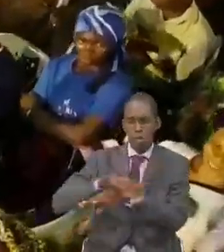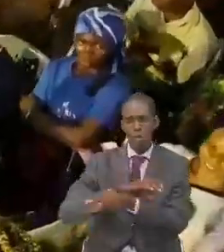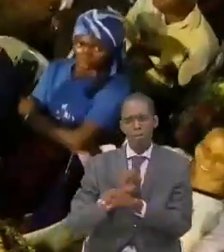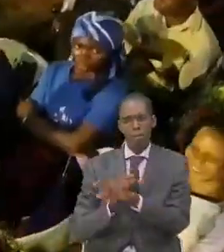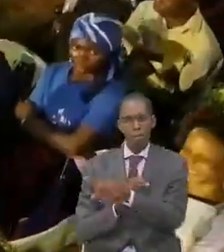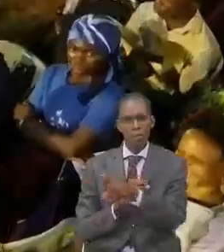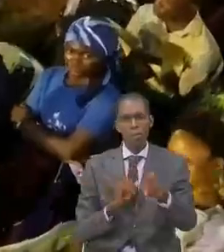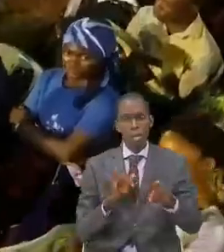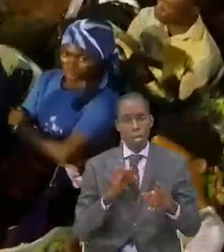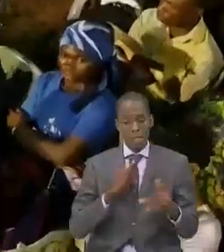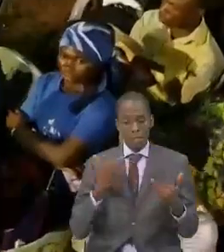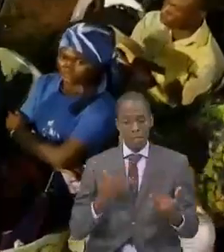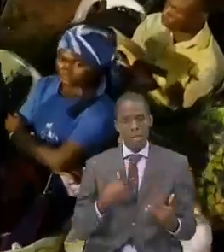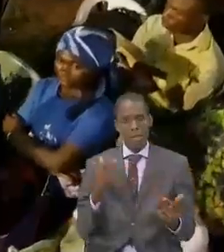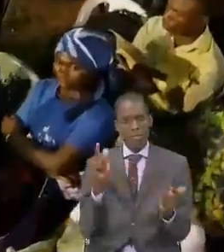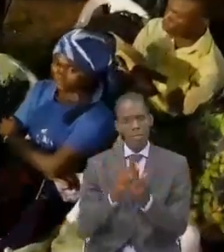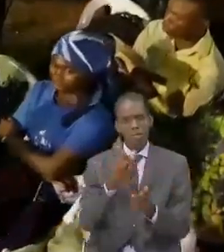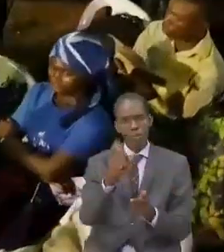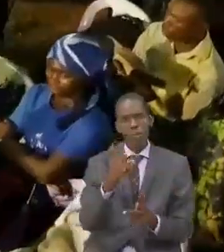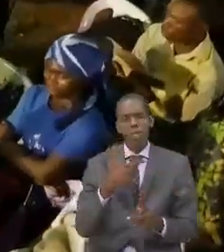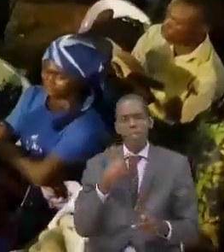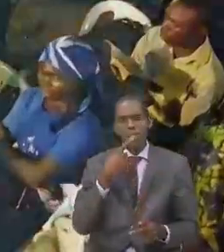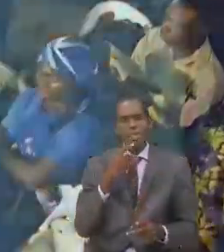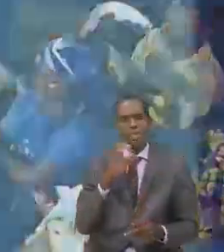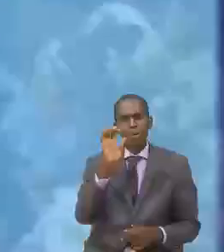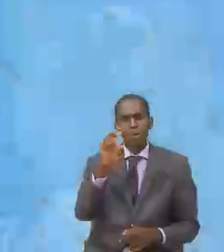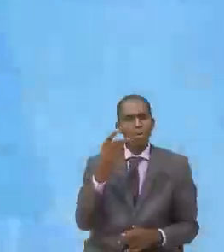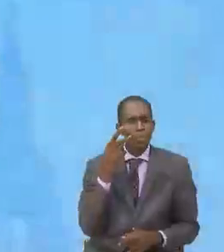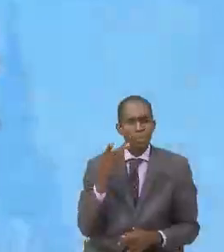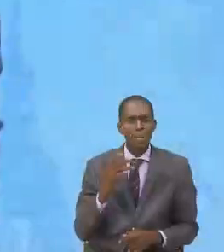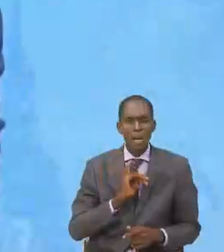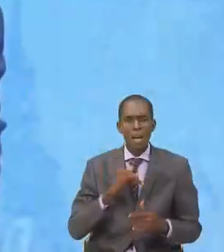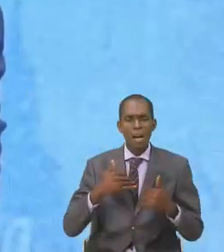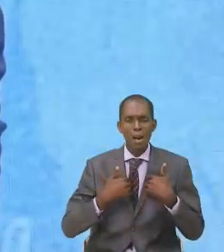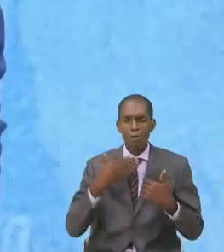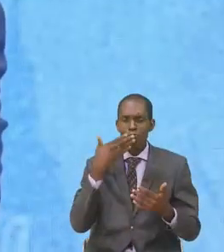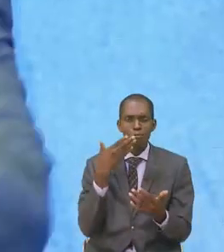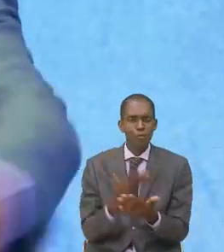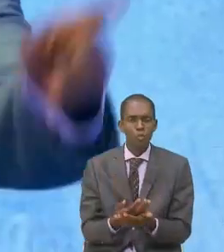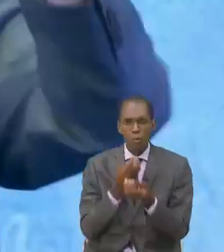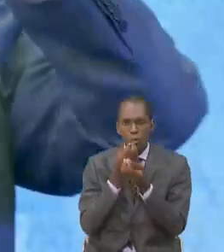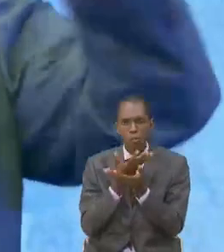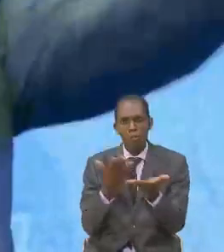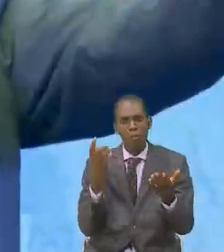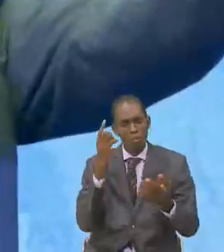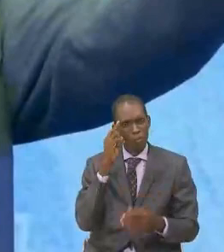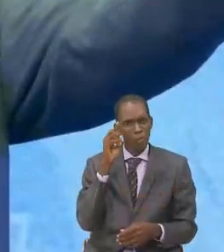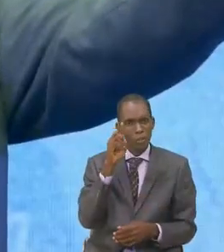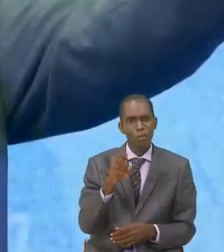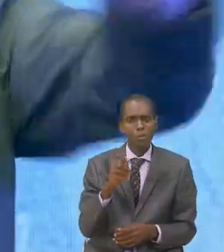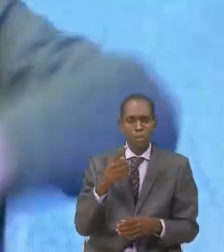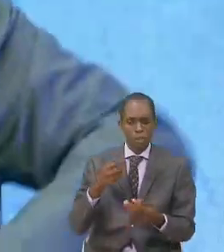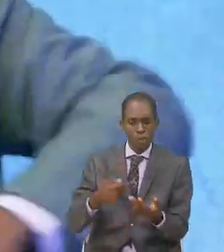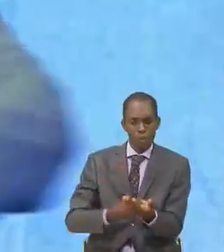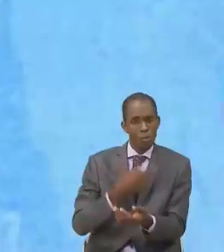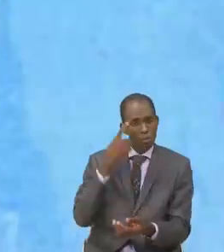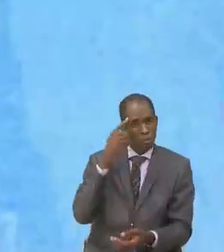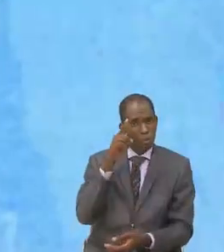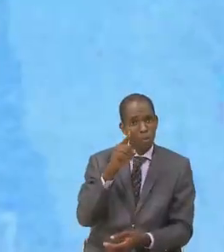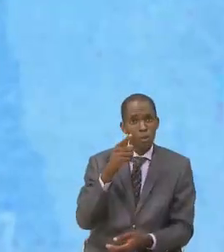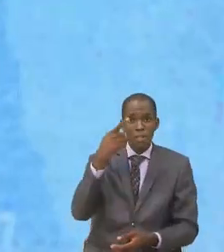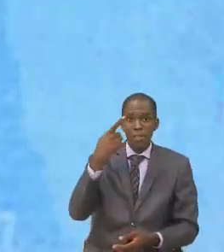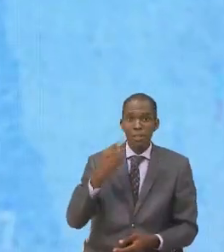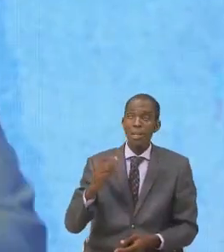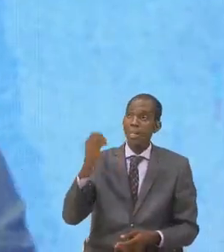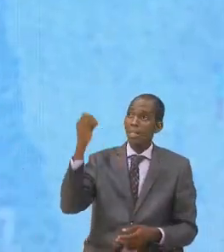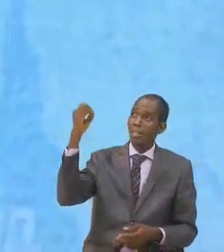the darkness covers you. And I say, hey, I have good news for you. I have glad tidings for you. I